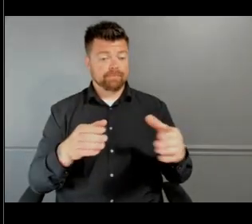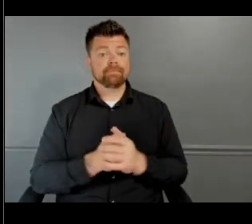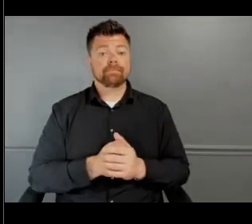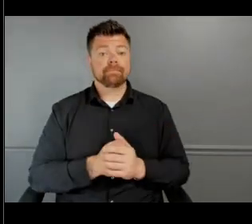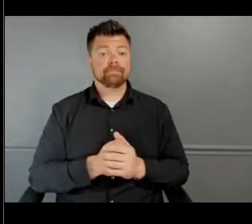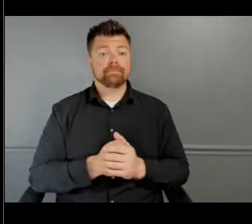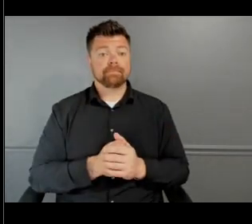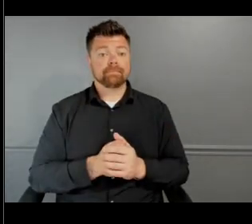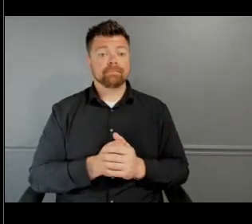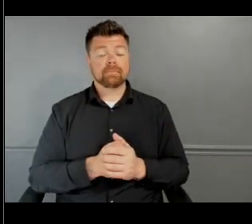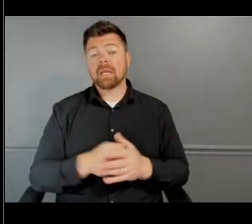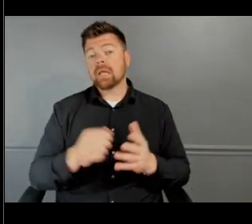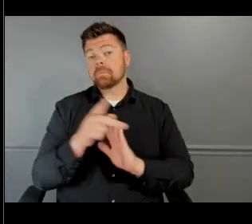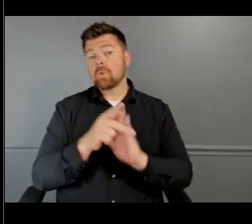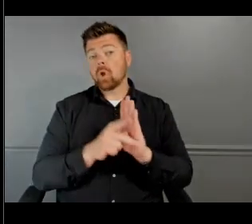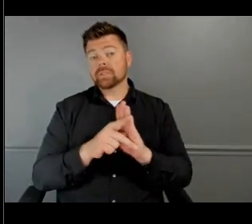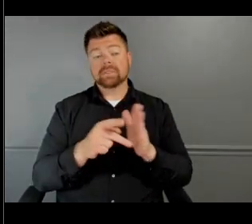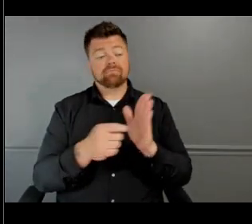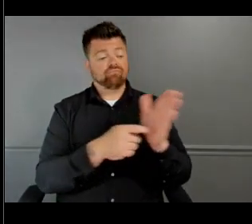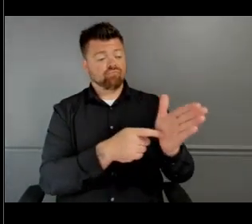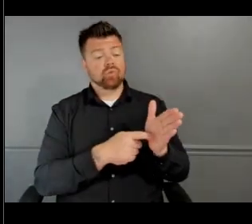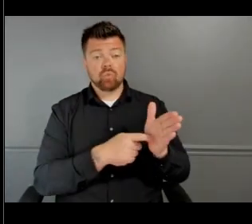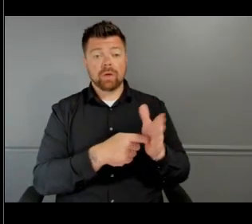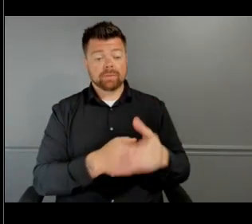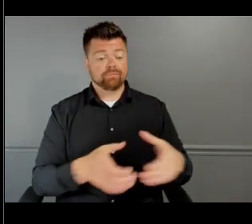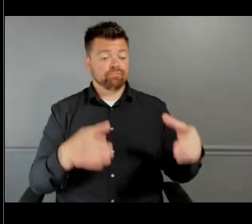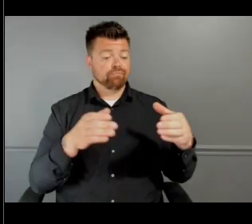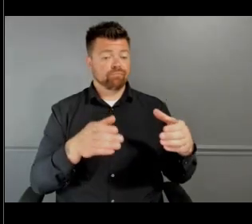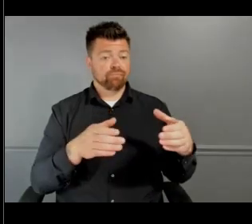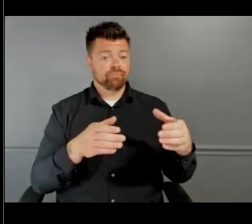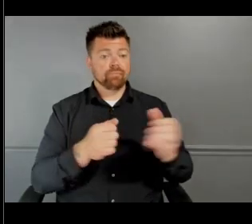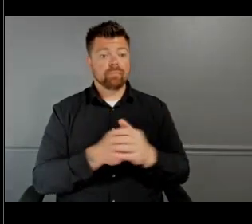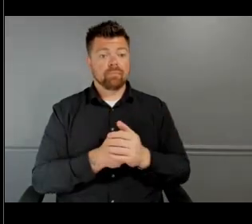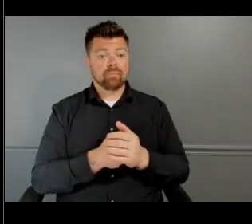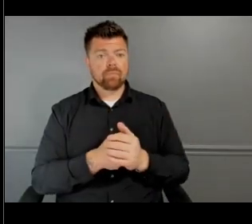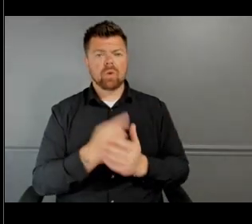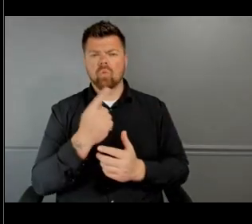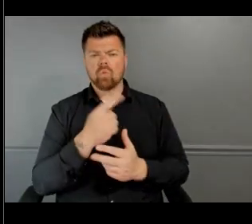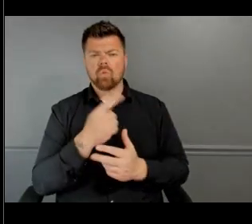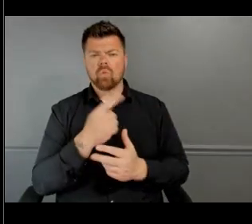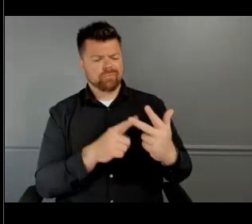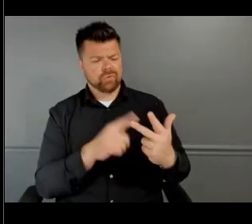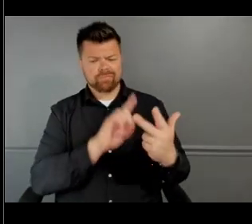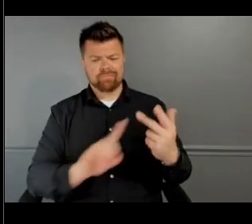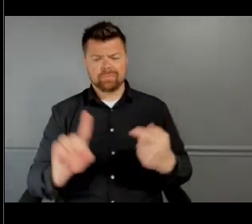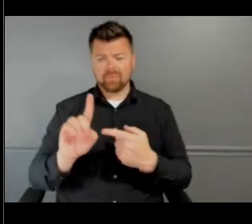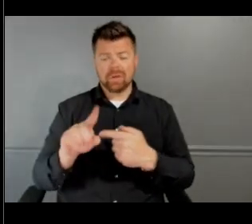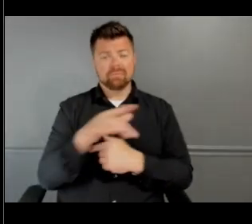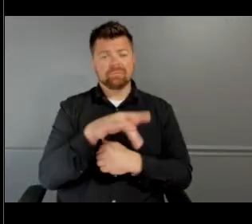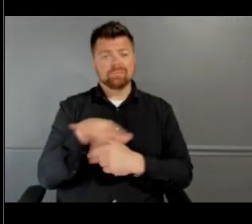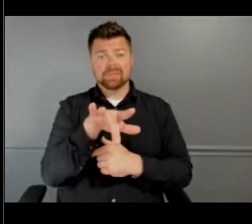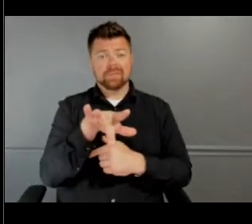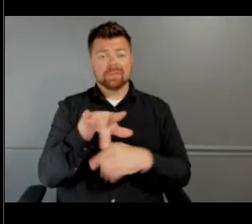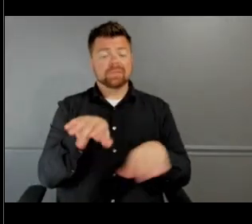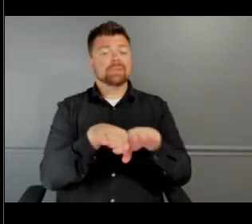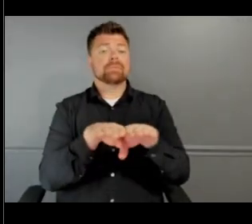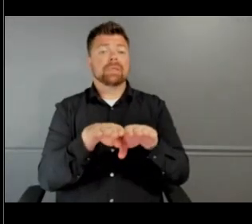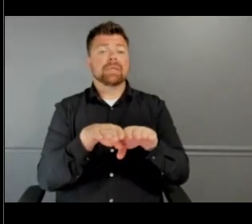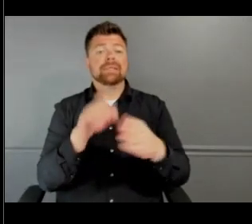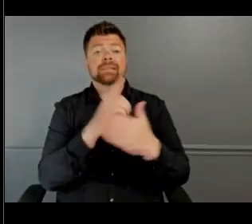The guidelines require that one of 3 different clear floor space designs be provided